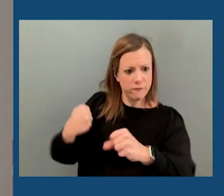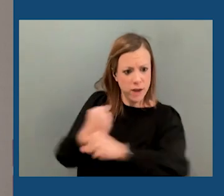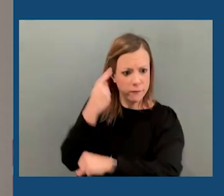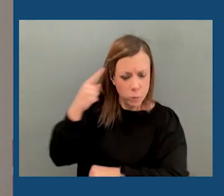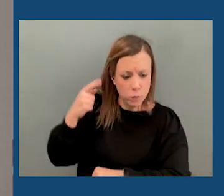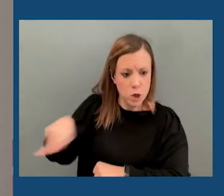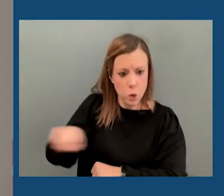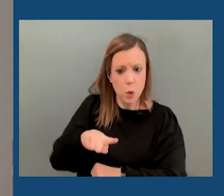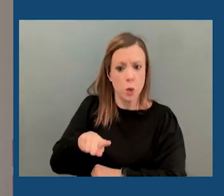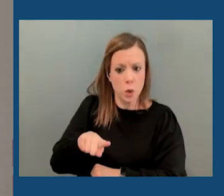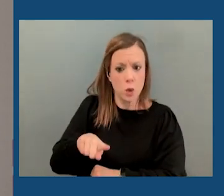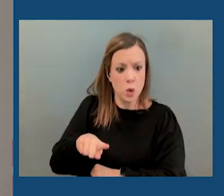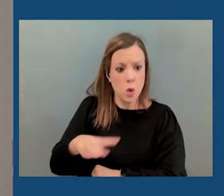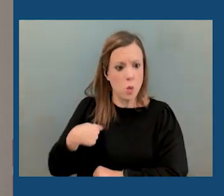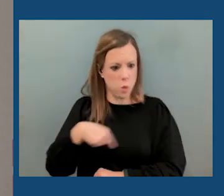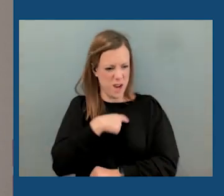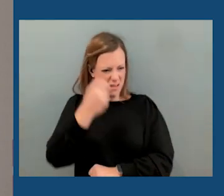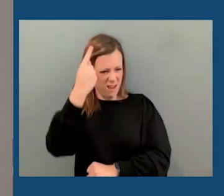We get it.